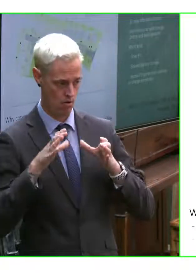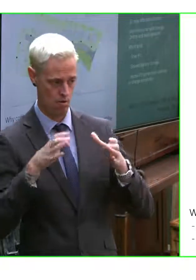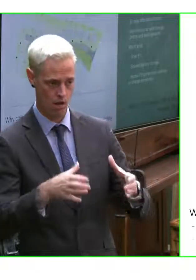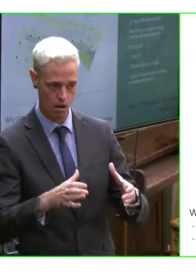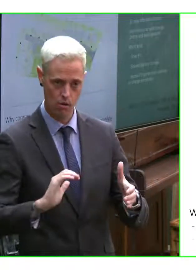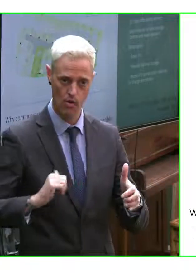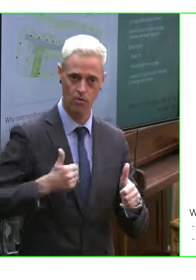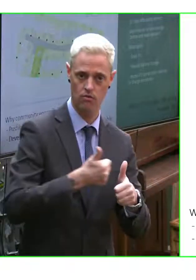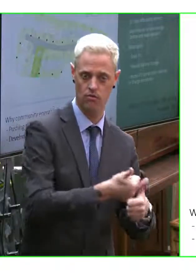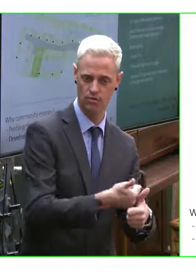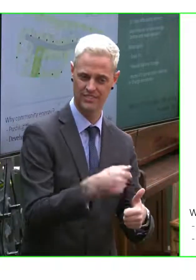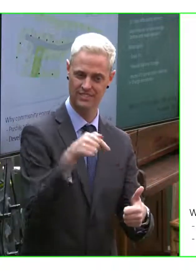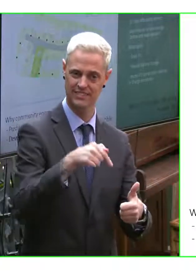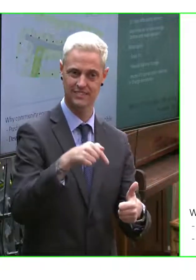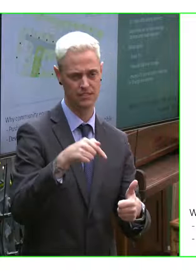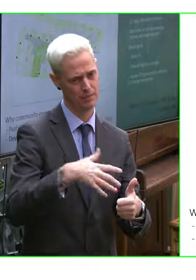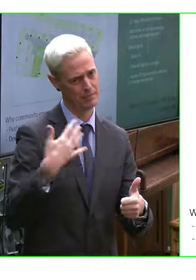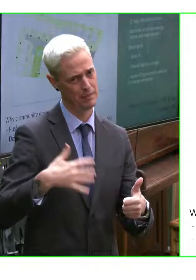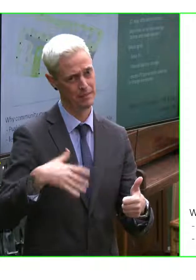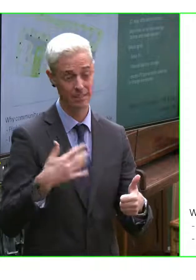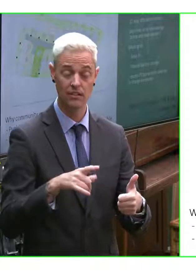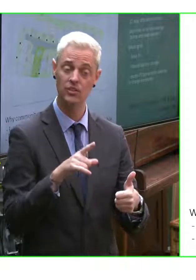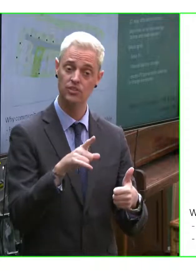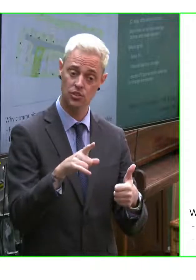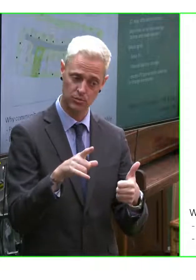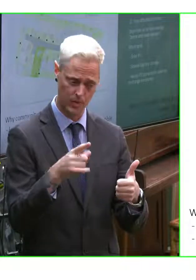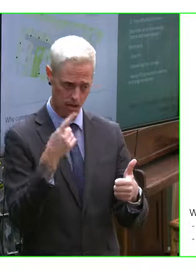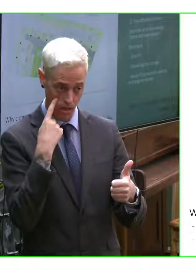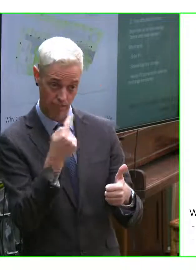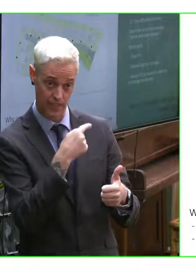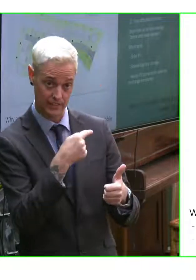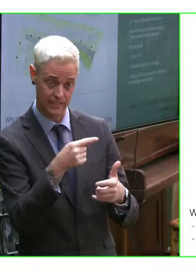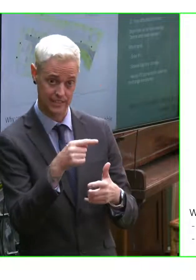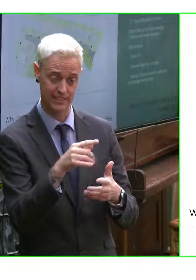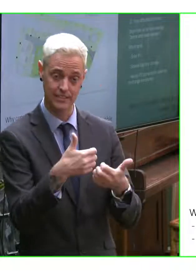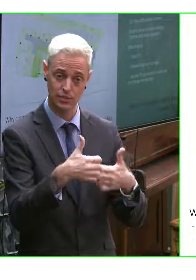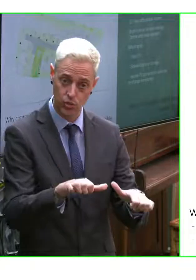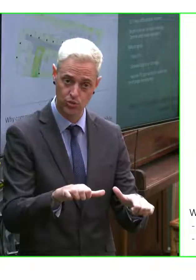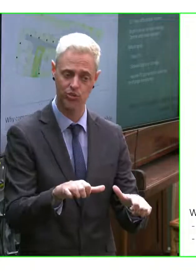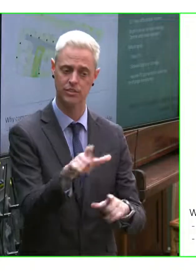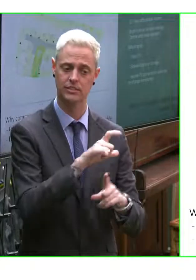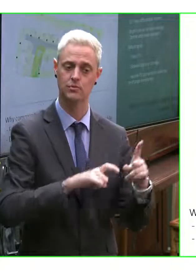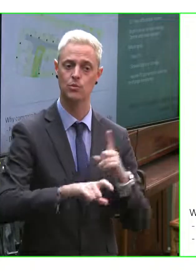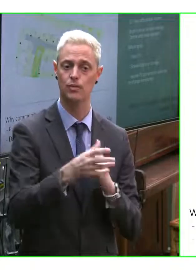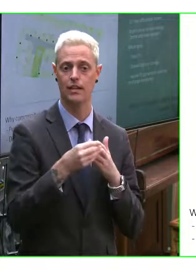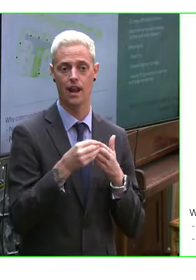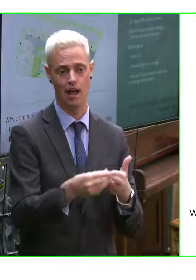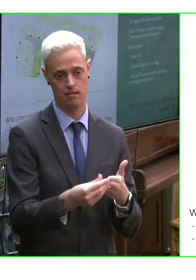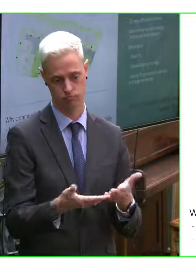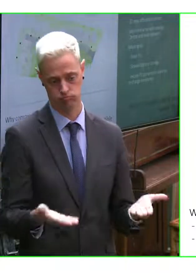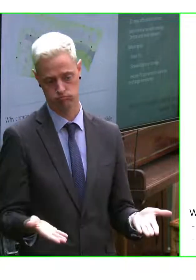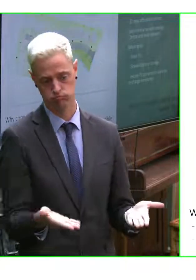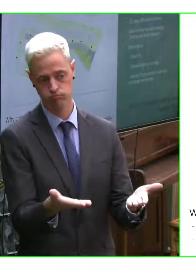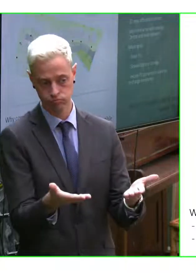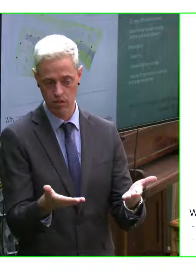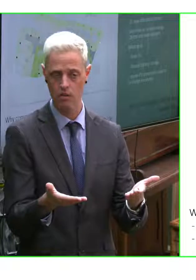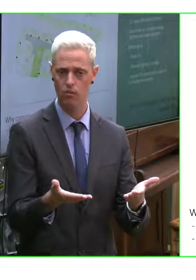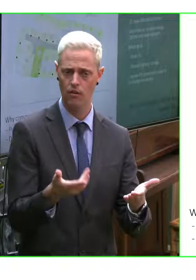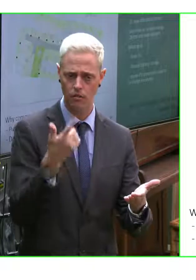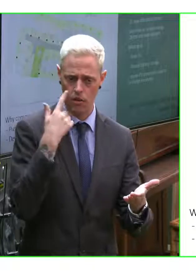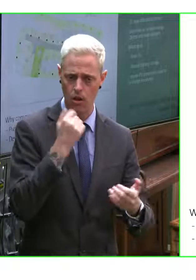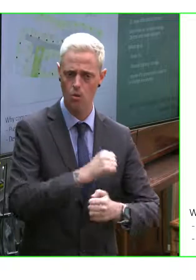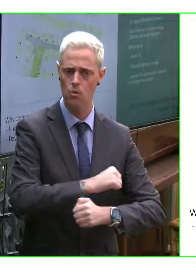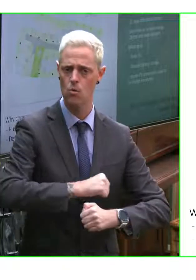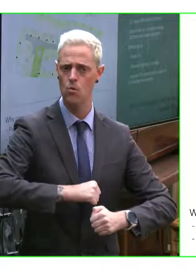everywhere, which is going to be incredibly expensive. So this kind of solution is community-led, but it's pushing boundaries.